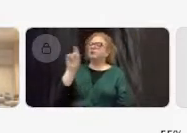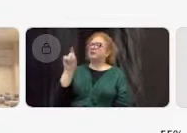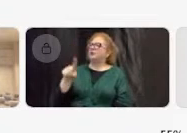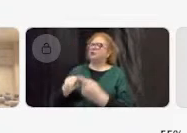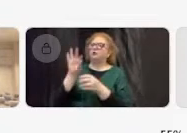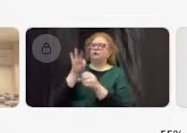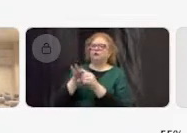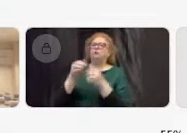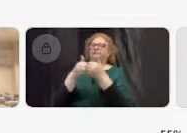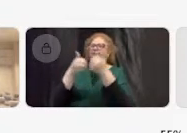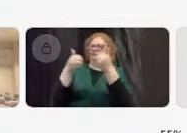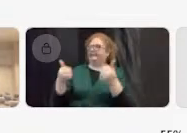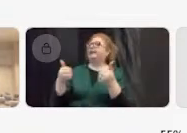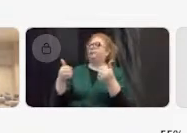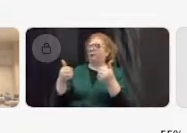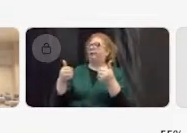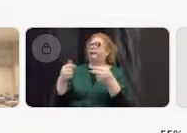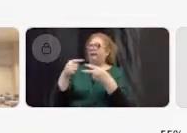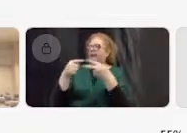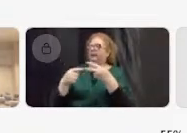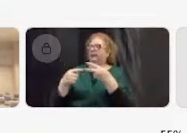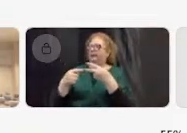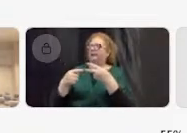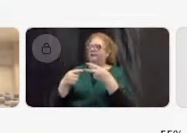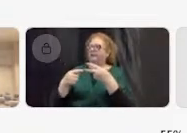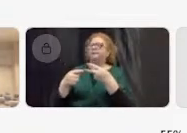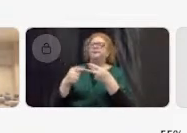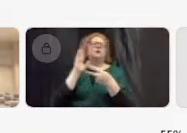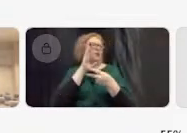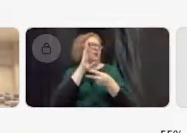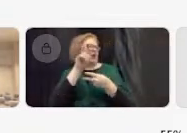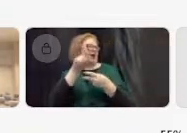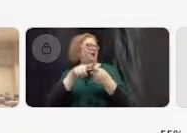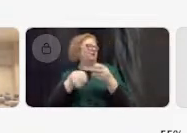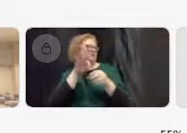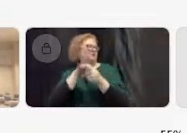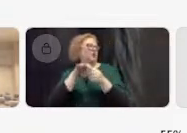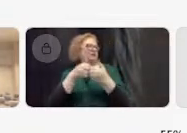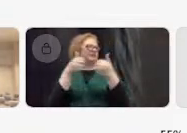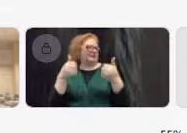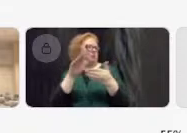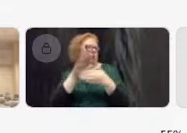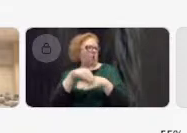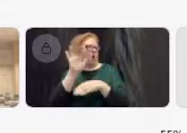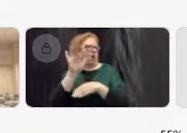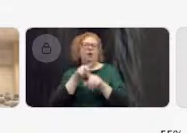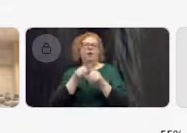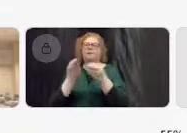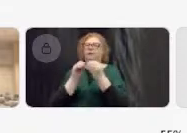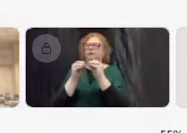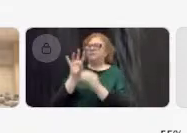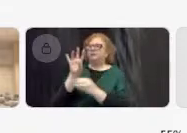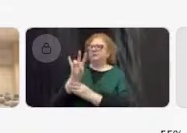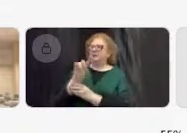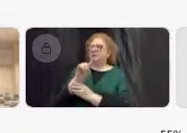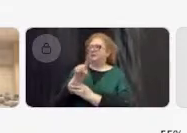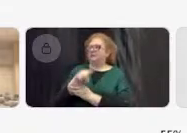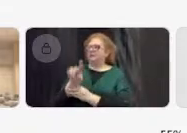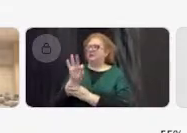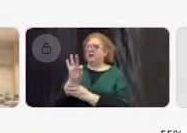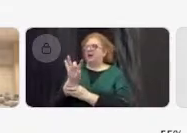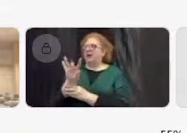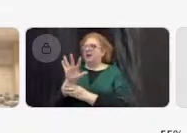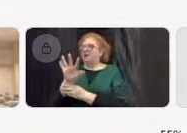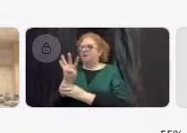vote separately, right? Separately, Yeah. yes. So we would need to vote separately on that. So on item number 7, Z-9854,